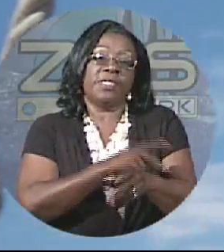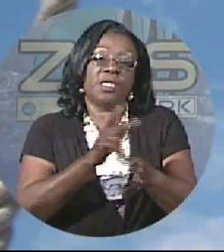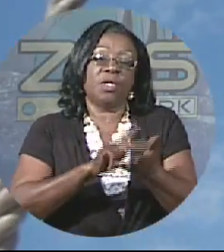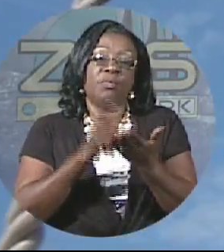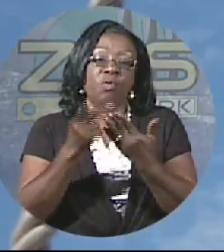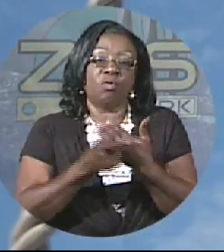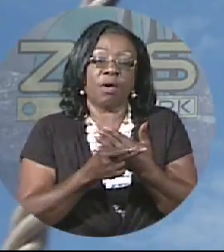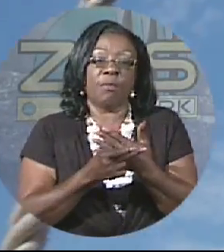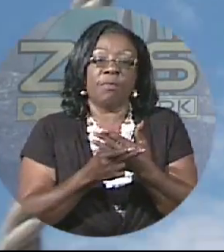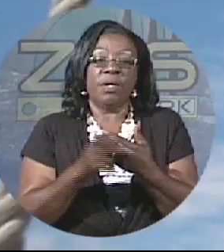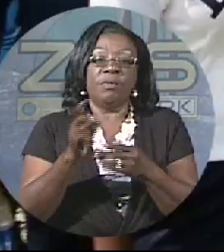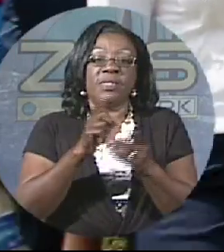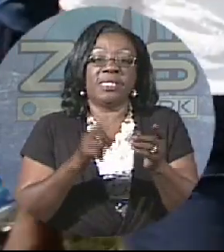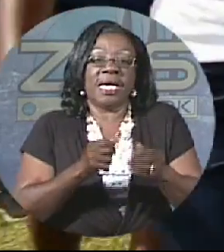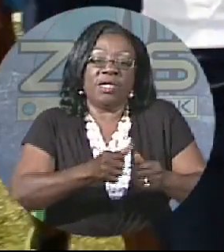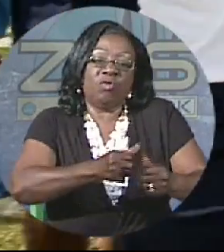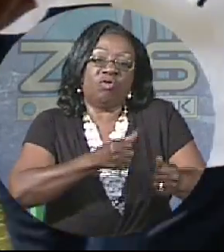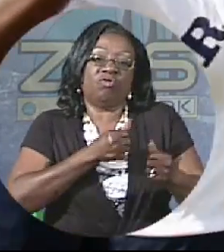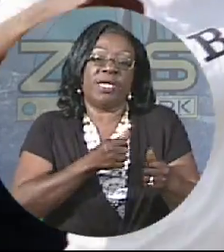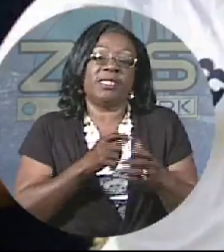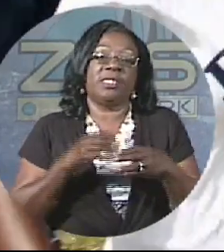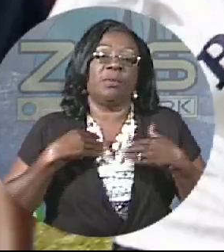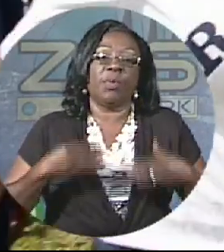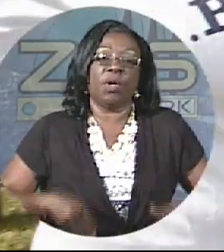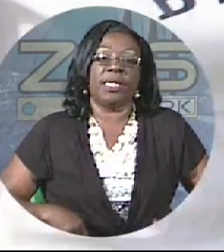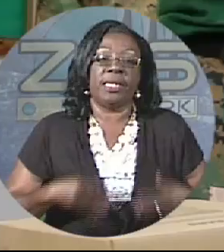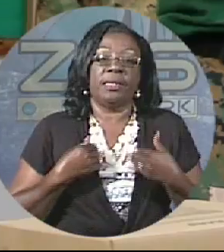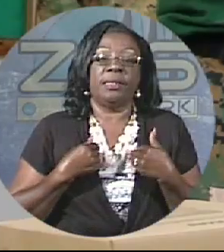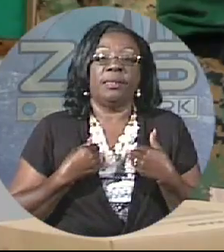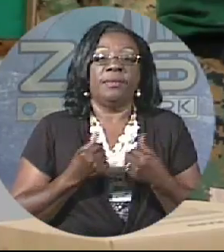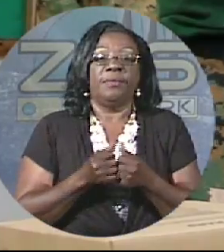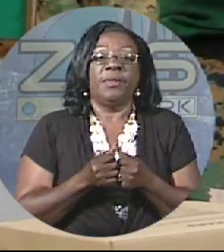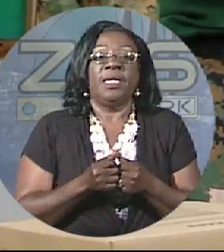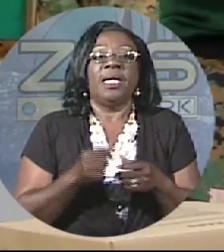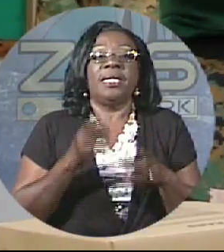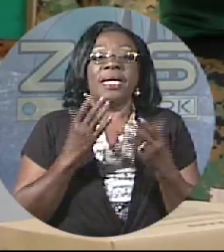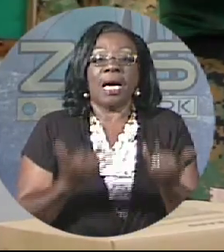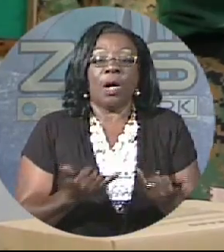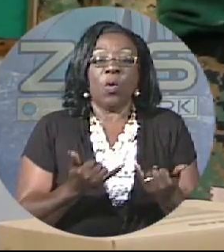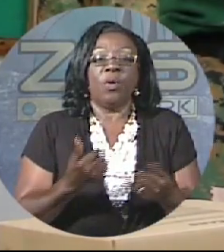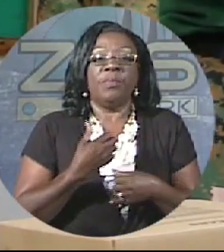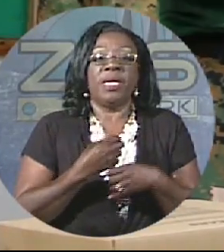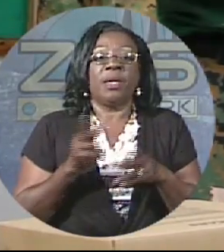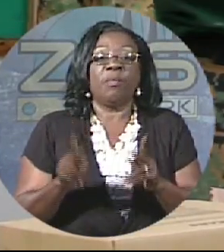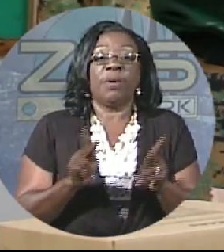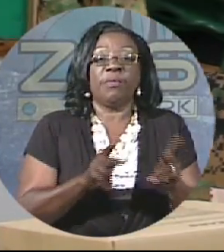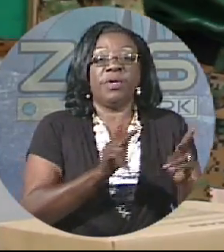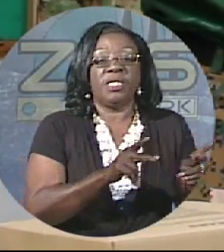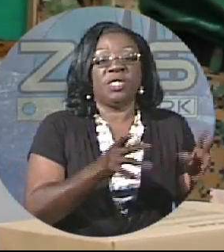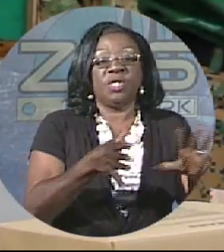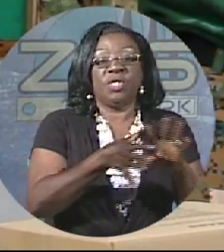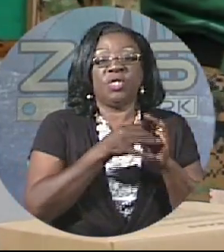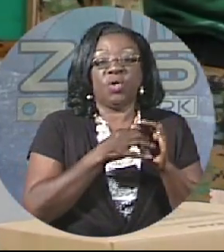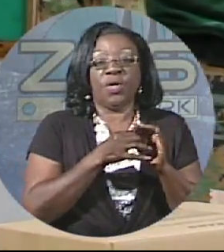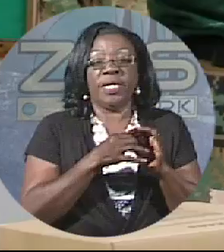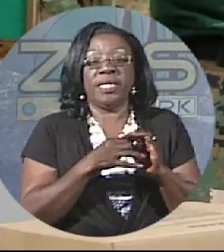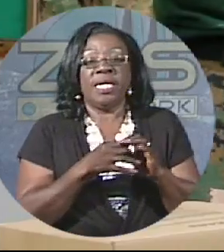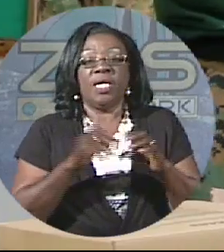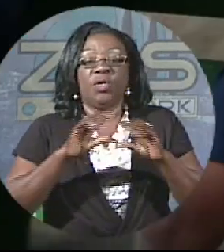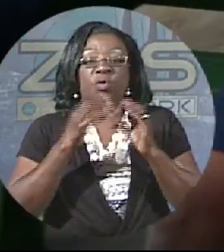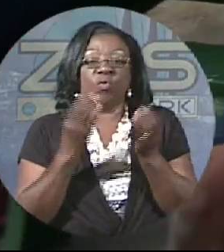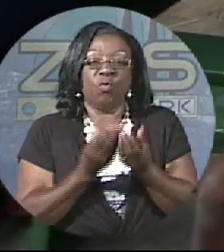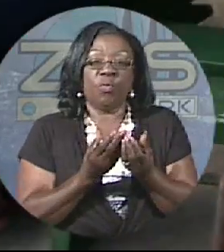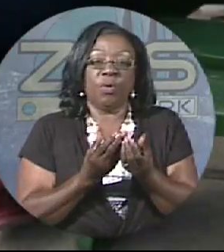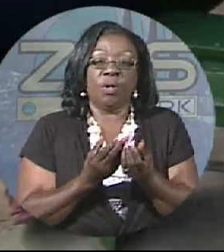is designed to stress the body. Day one is done, and now we make preparations to join the crew of the HMBS Arthur